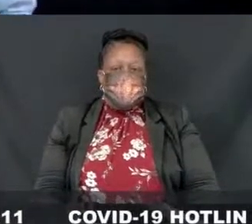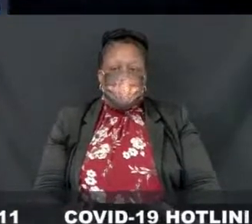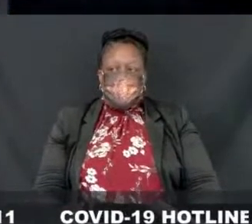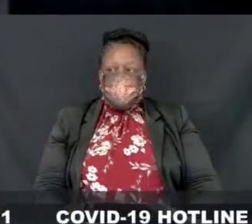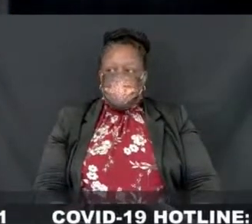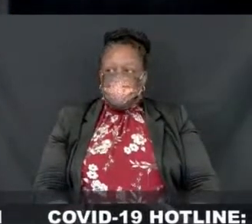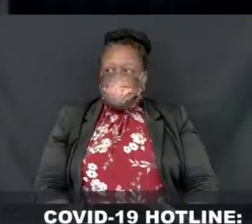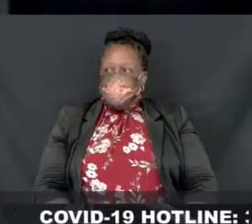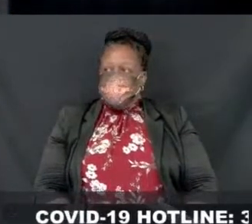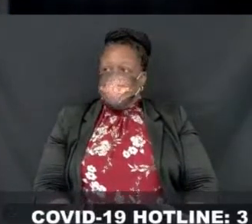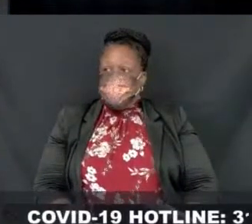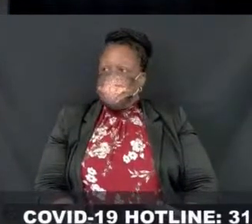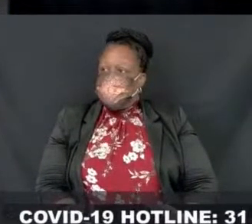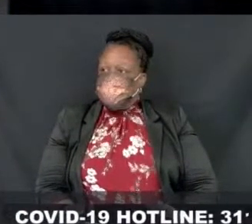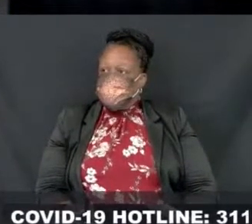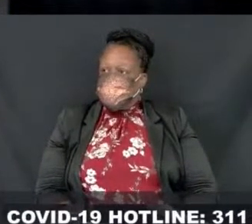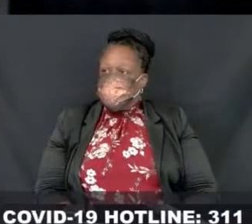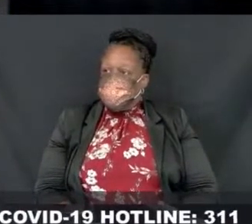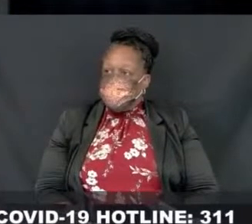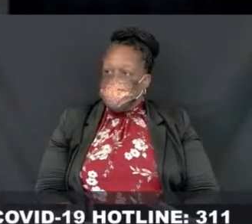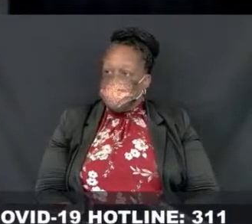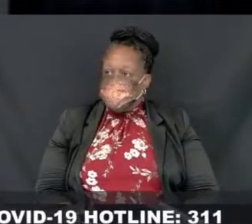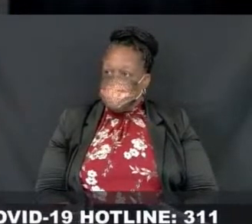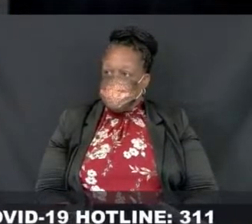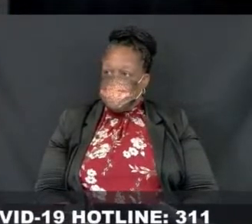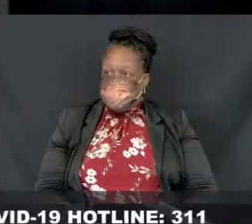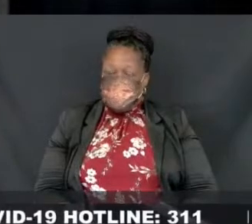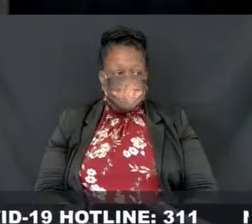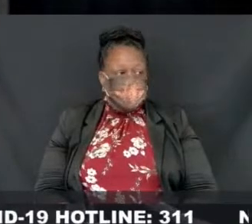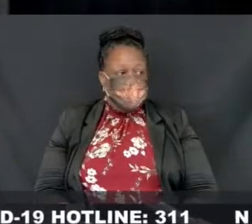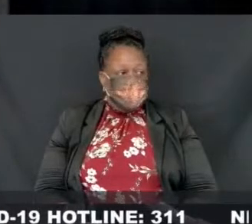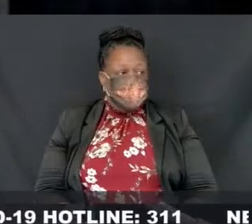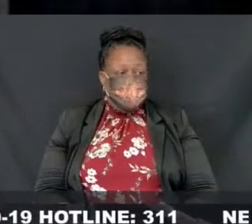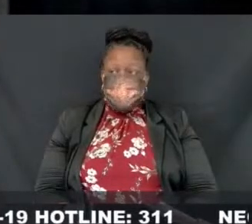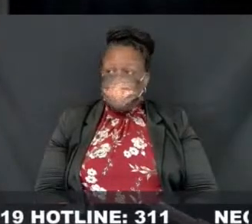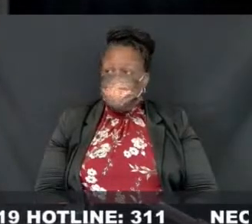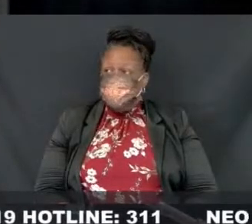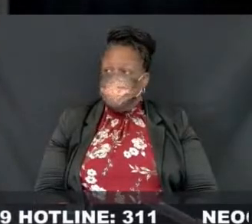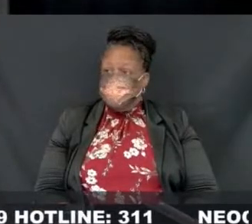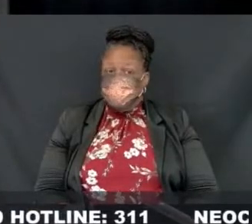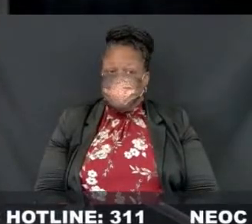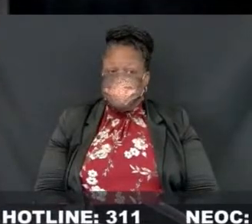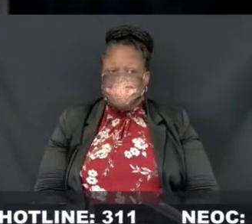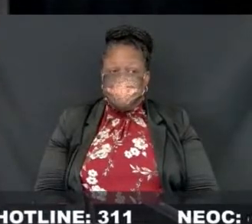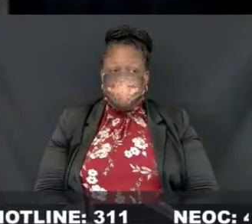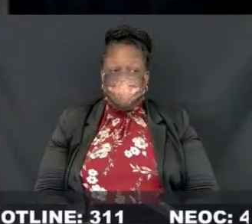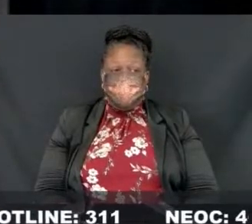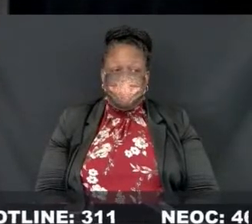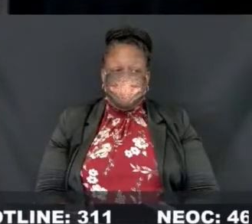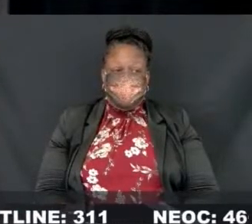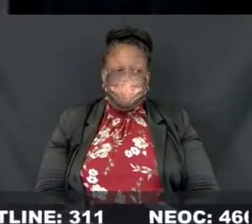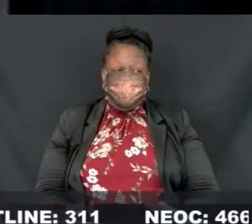Thank you, Mr. Samuel, for thanking almost everybody.